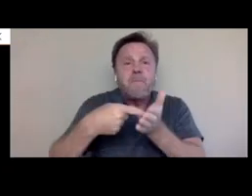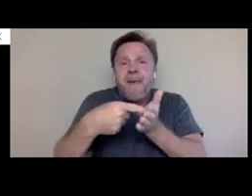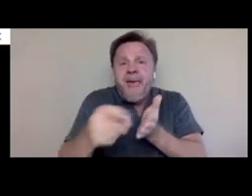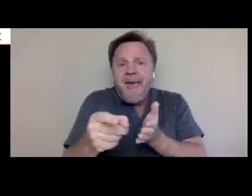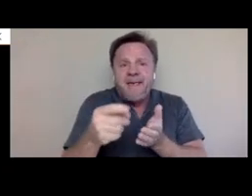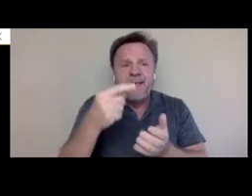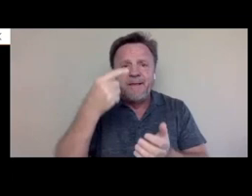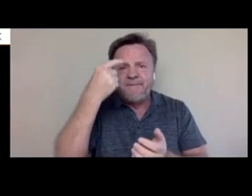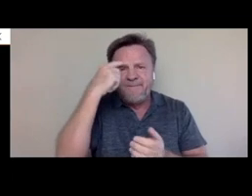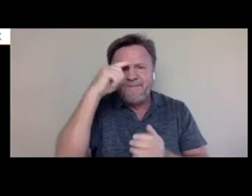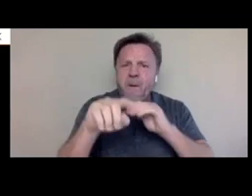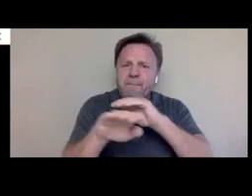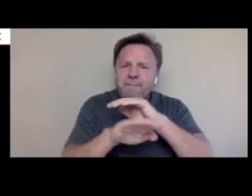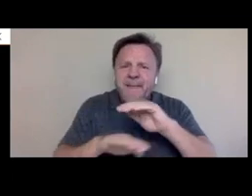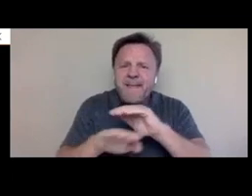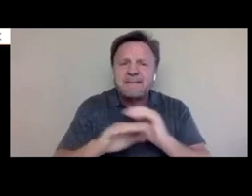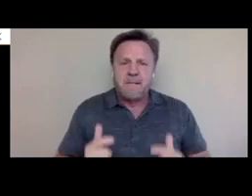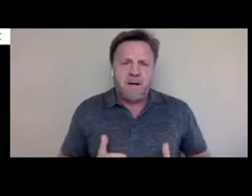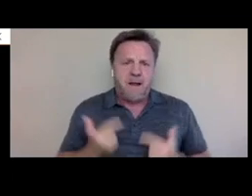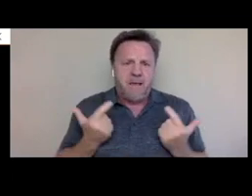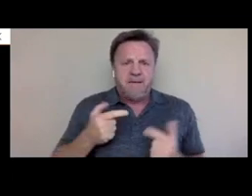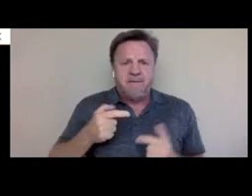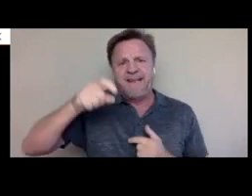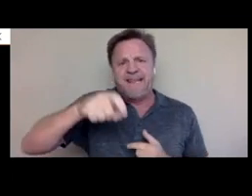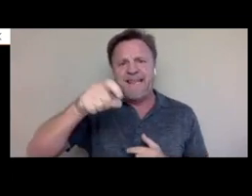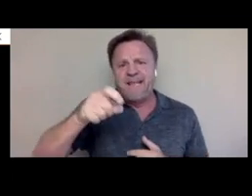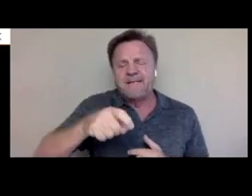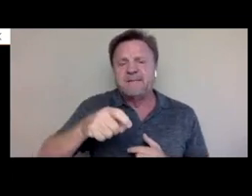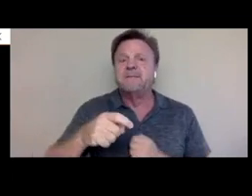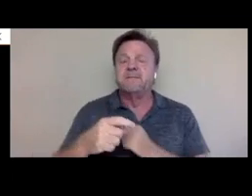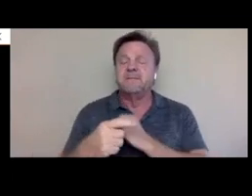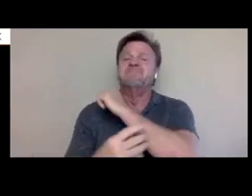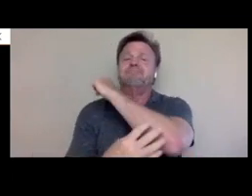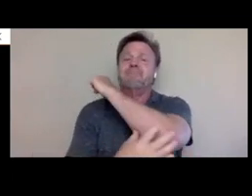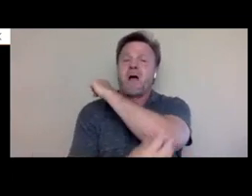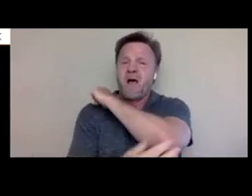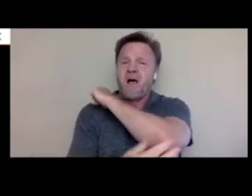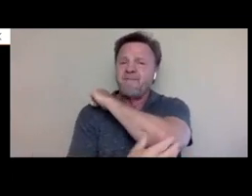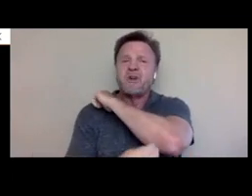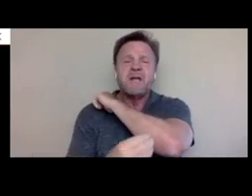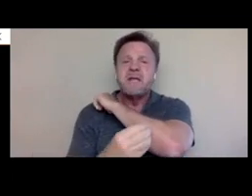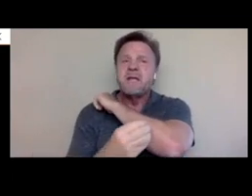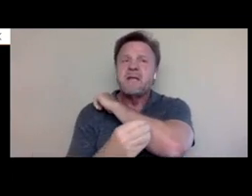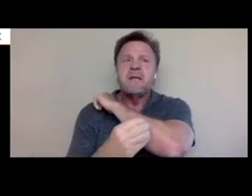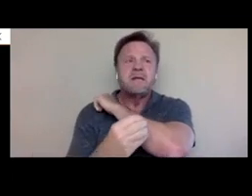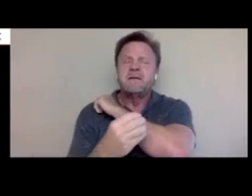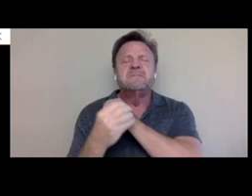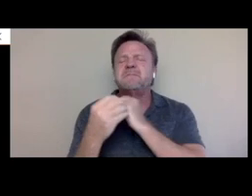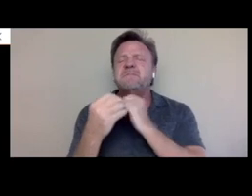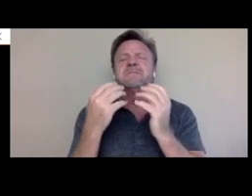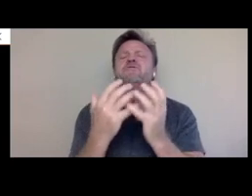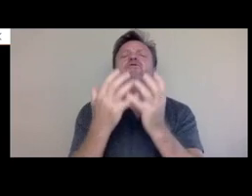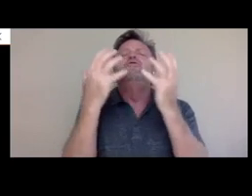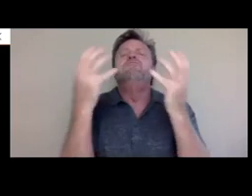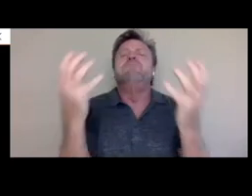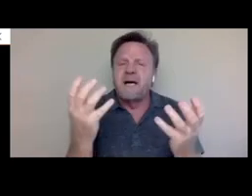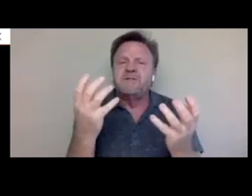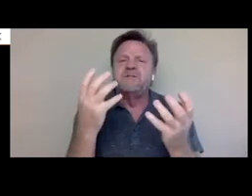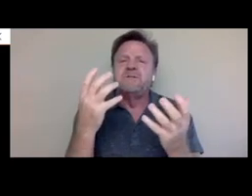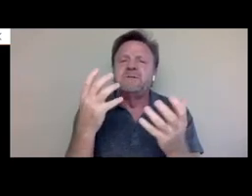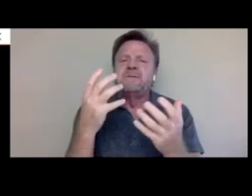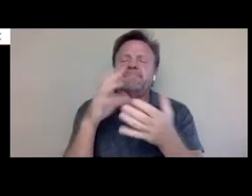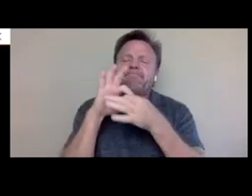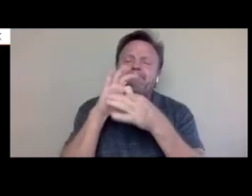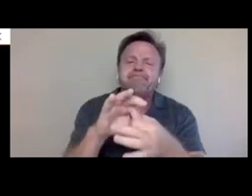just basic life necessities. Poverty has been too much a part of the lives of millions of people